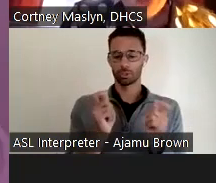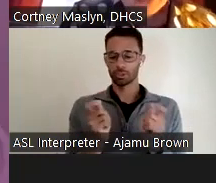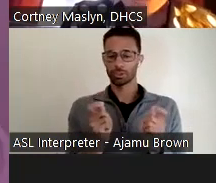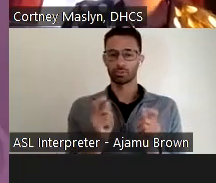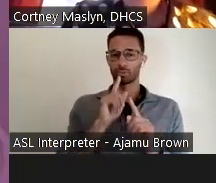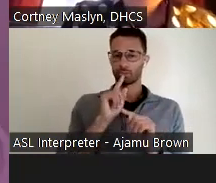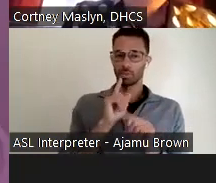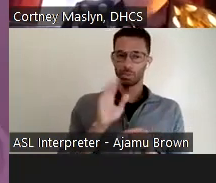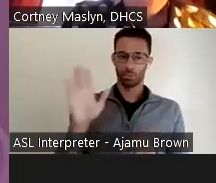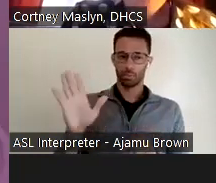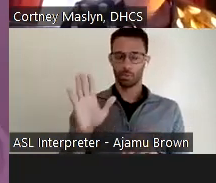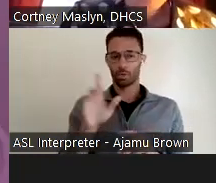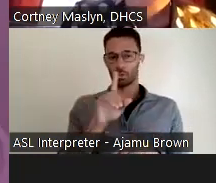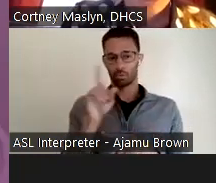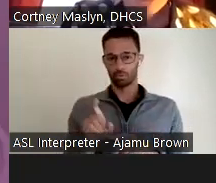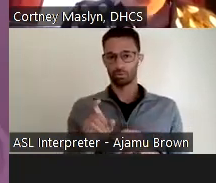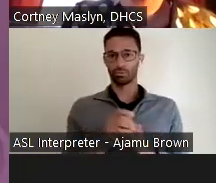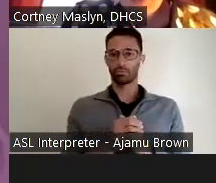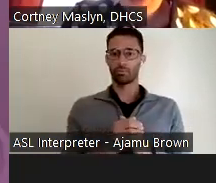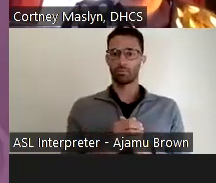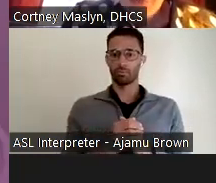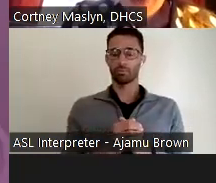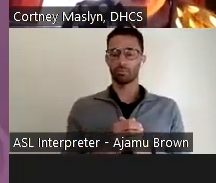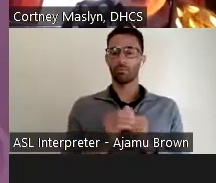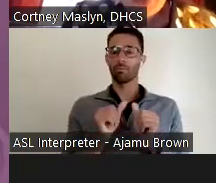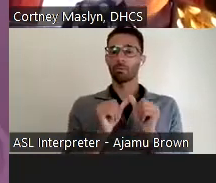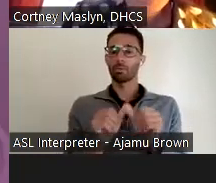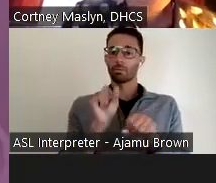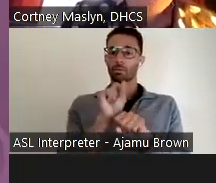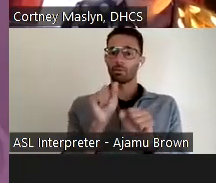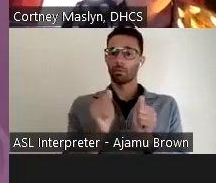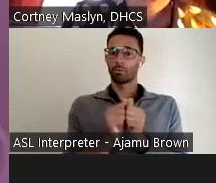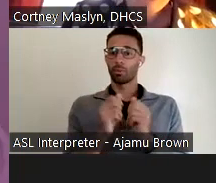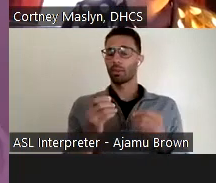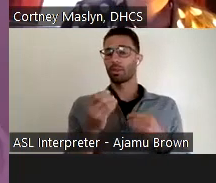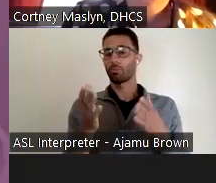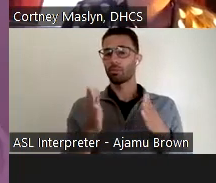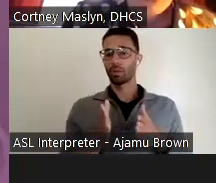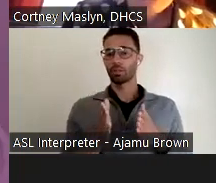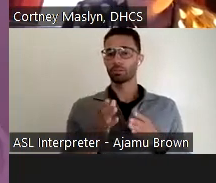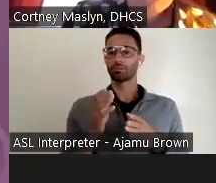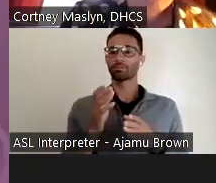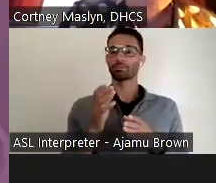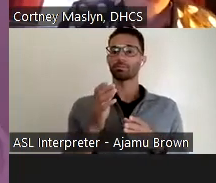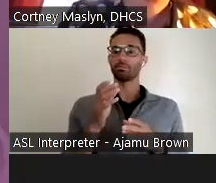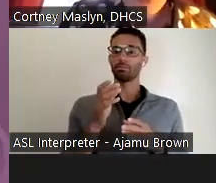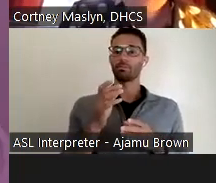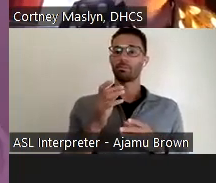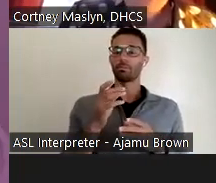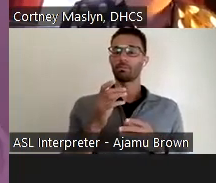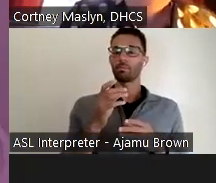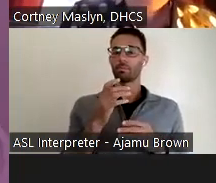to their inquiries. Additionally, we've been continuing to work with our providers through our remediation processes and heightened